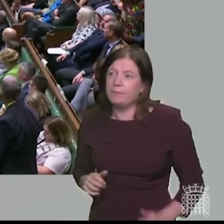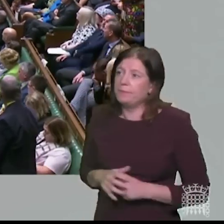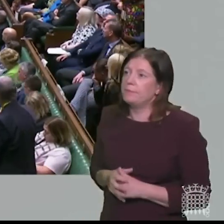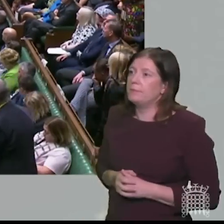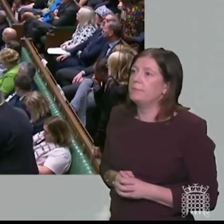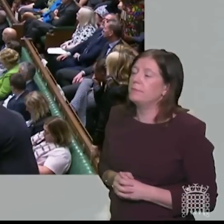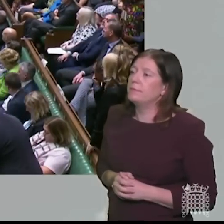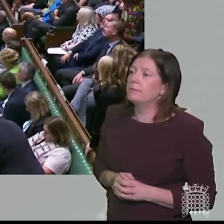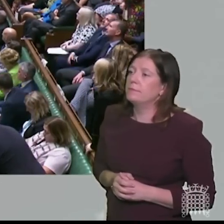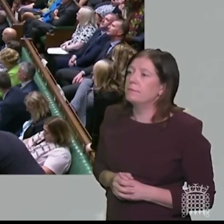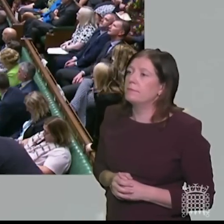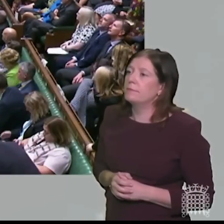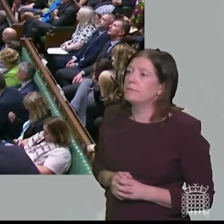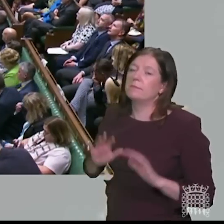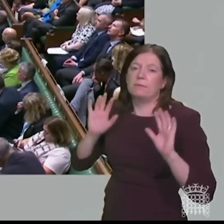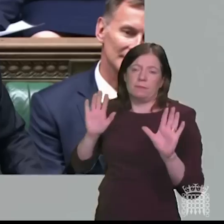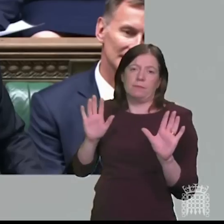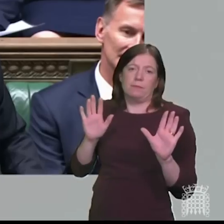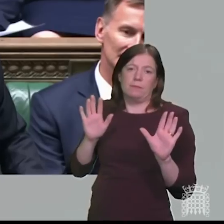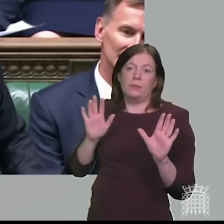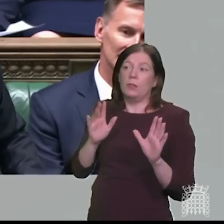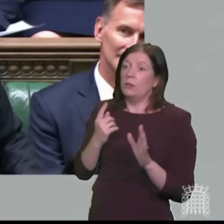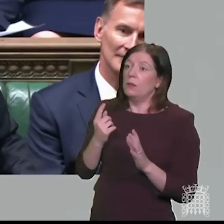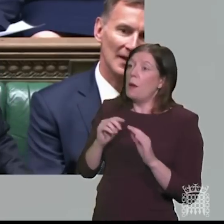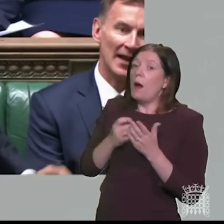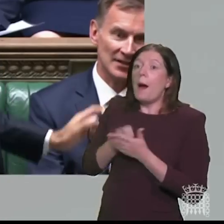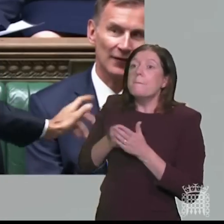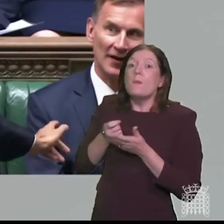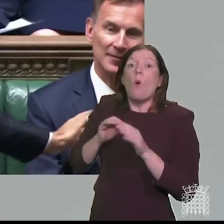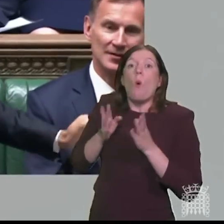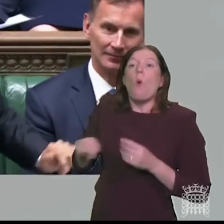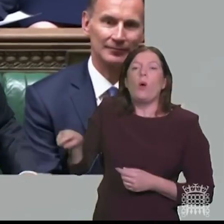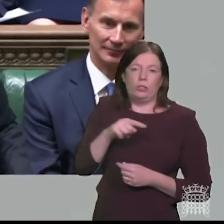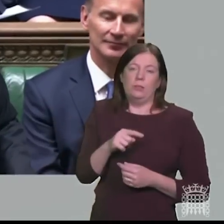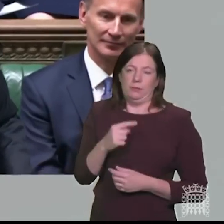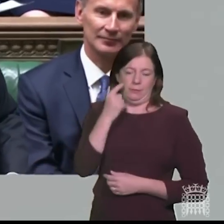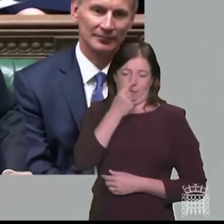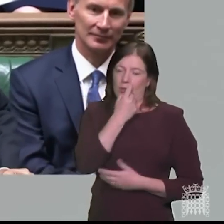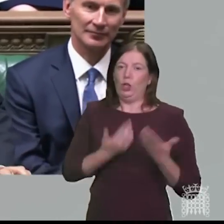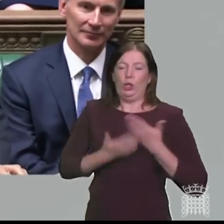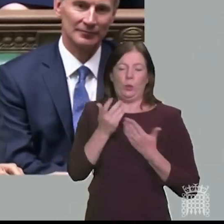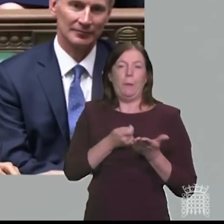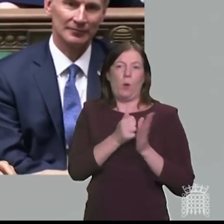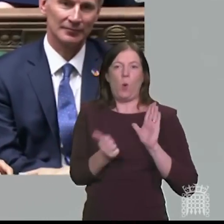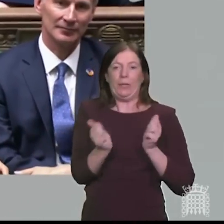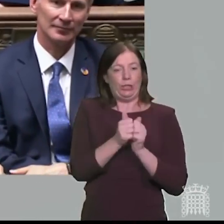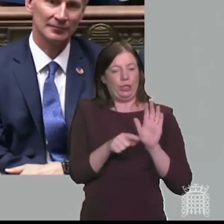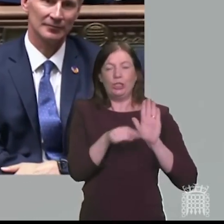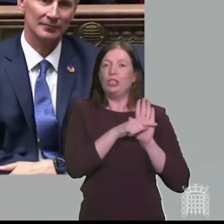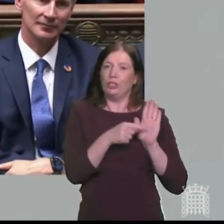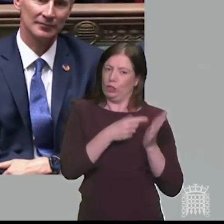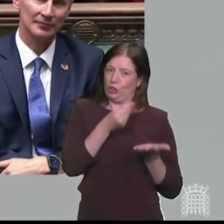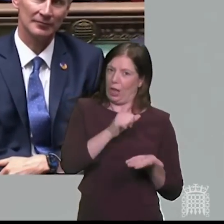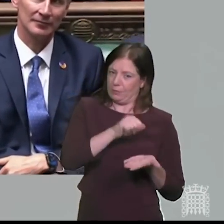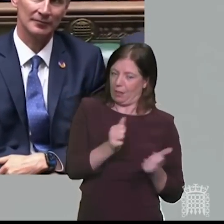Mr. Speaker, in fact, the vast majority of the mortgage market is now covered by the new mortgage charter that the Chancellor's brought in. That